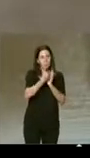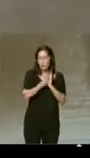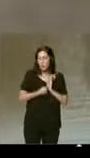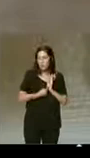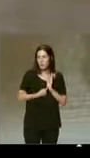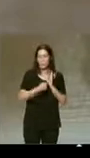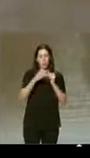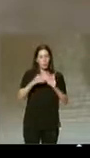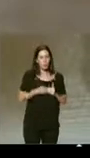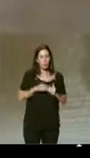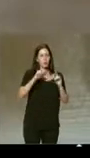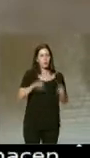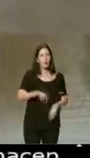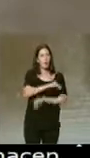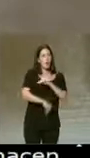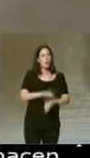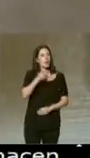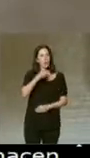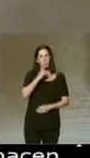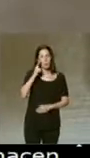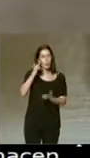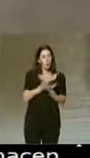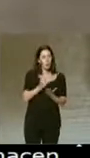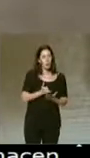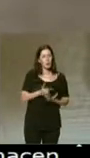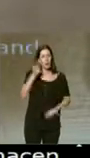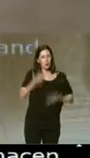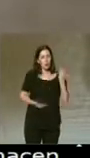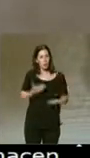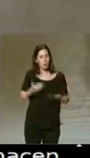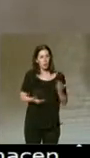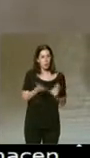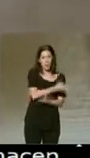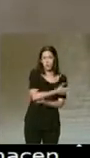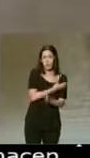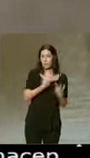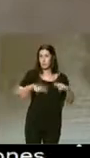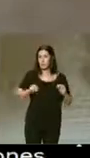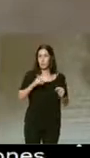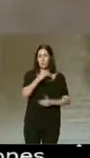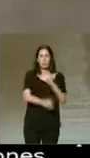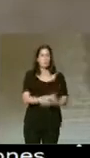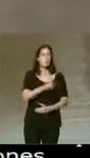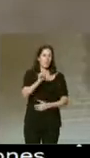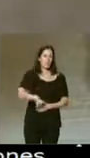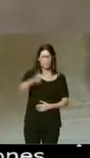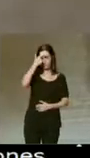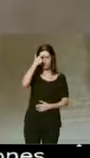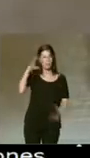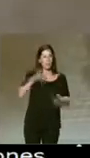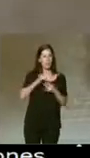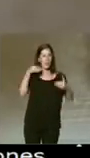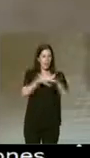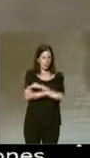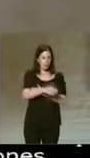account user requirements and how to carry out assessments since the beginning and throughout the project. And